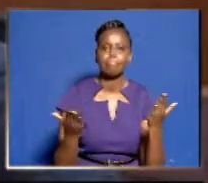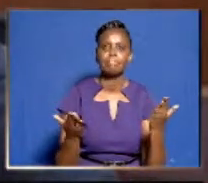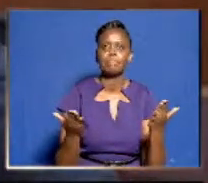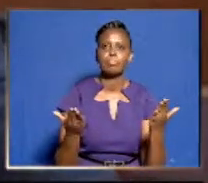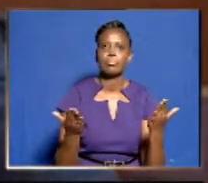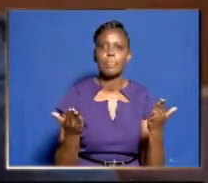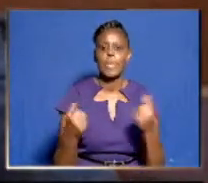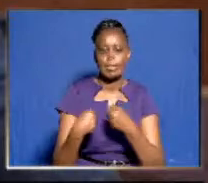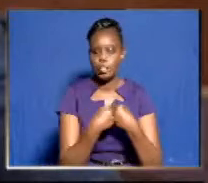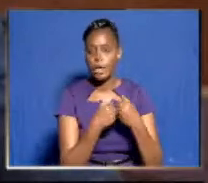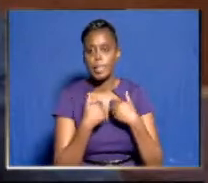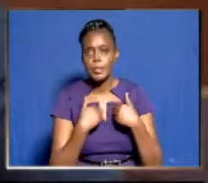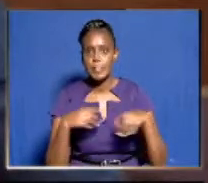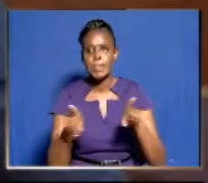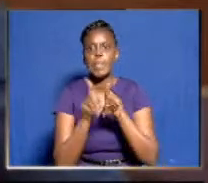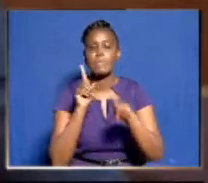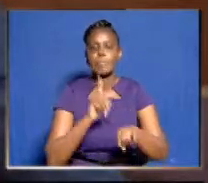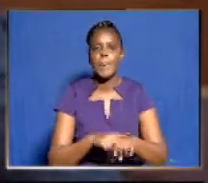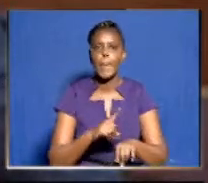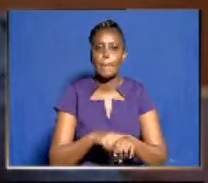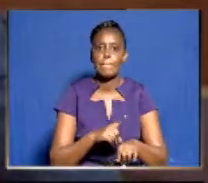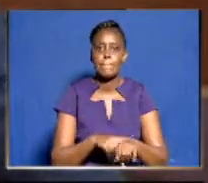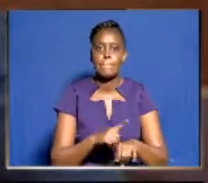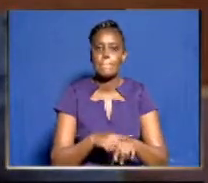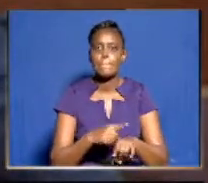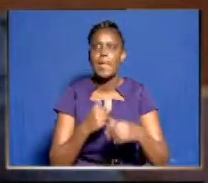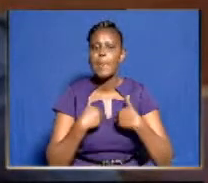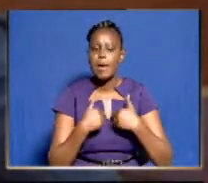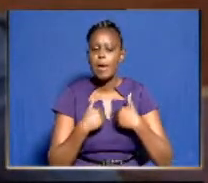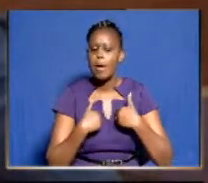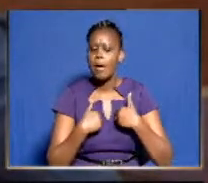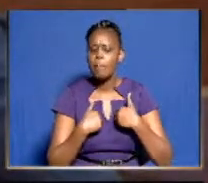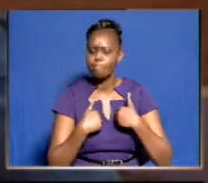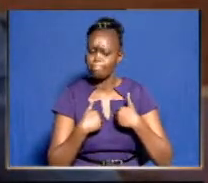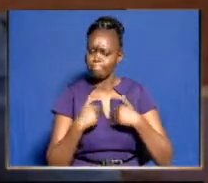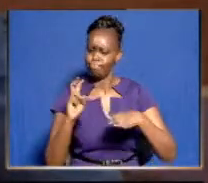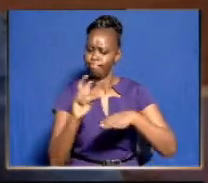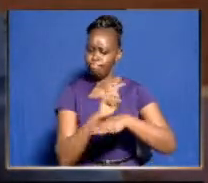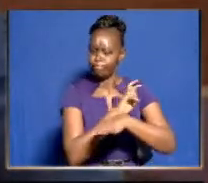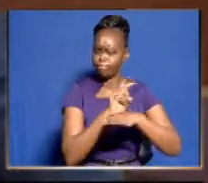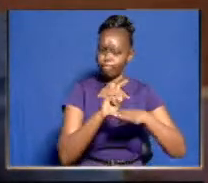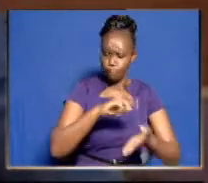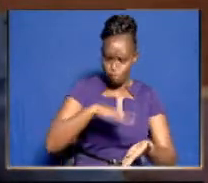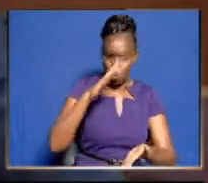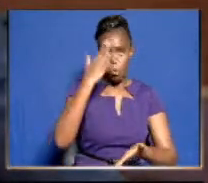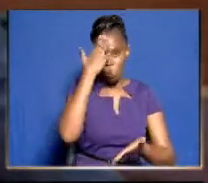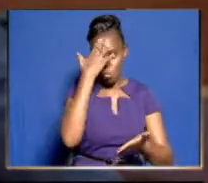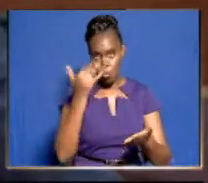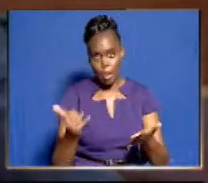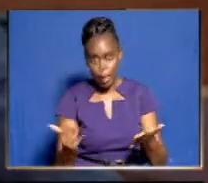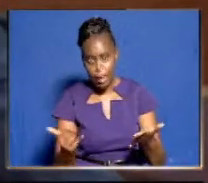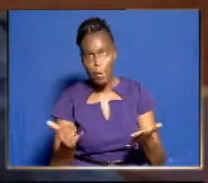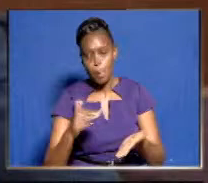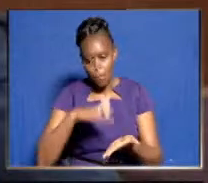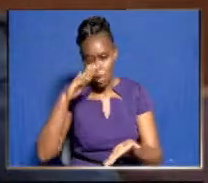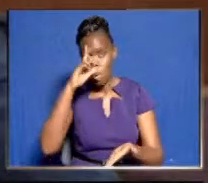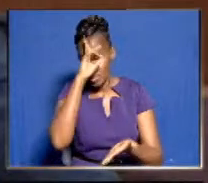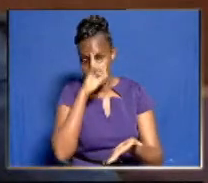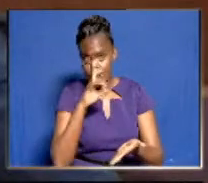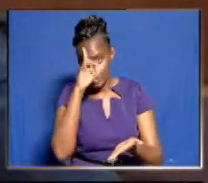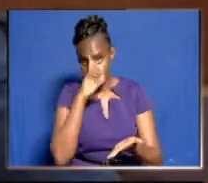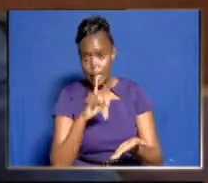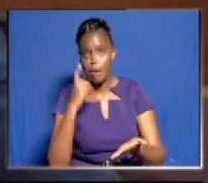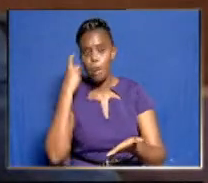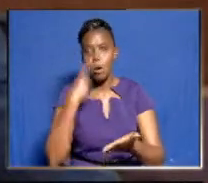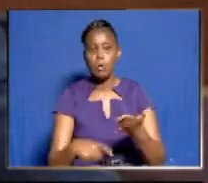a challenge. And at the same time, the other item we need to monitor seriously, Honorable Speaker, is the cost